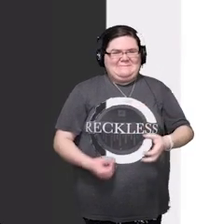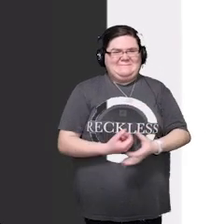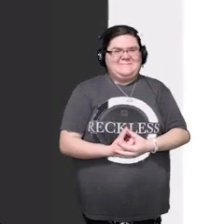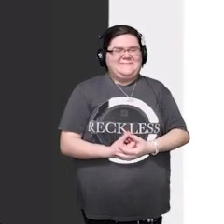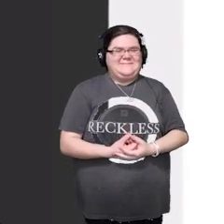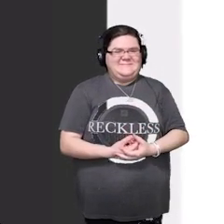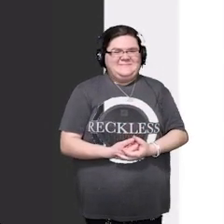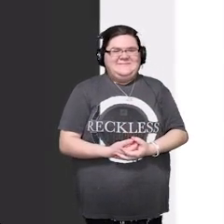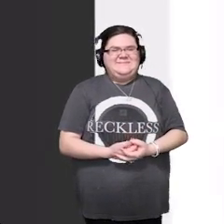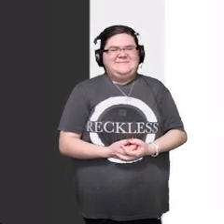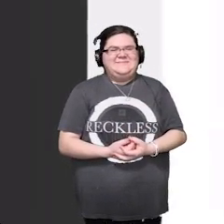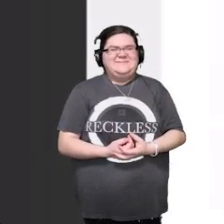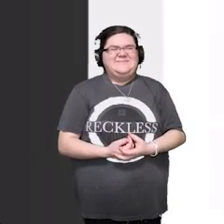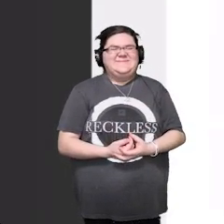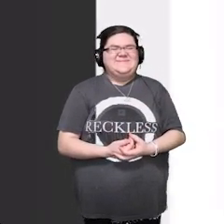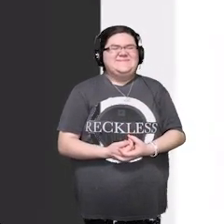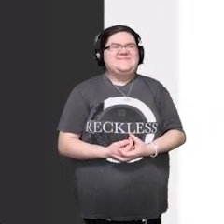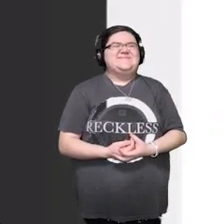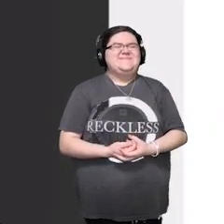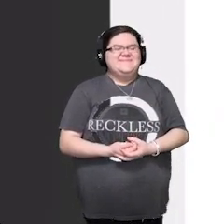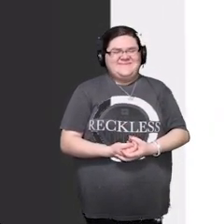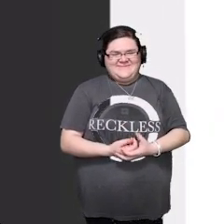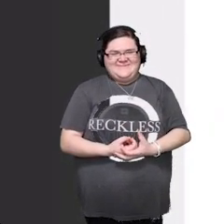the wrong flute.